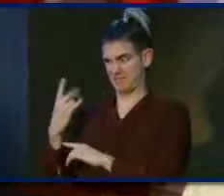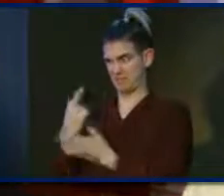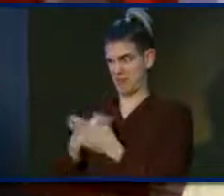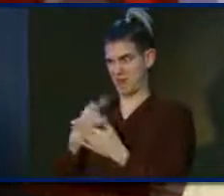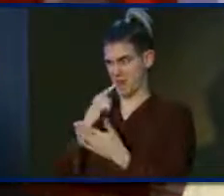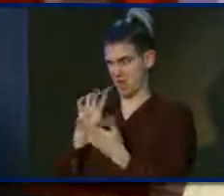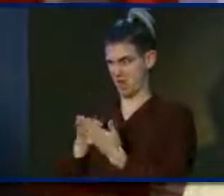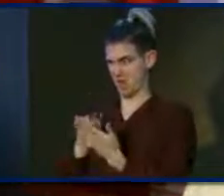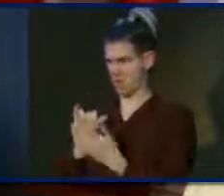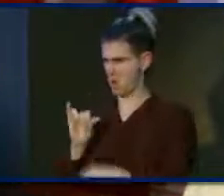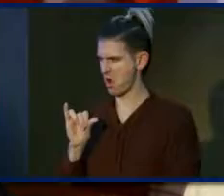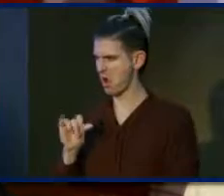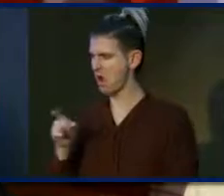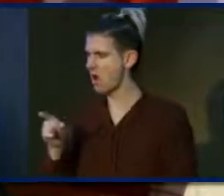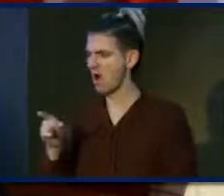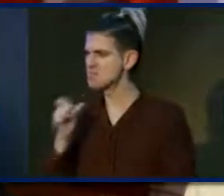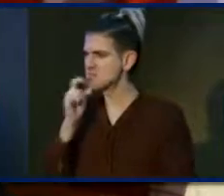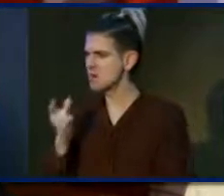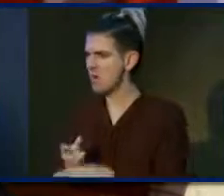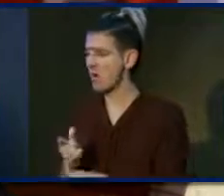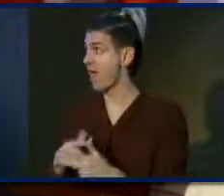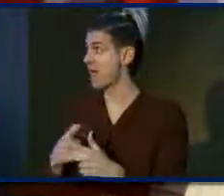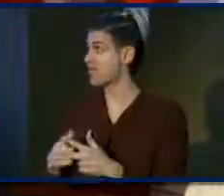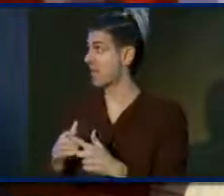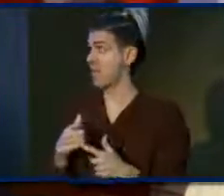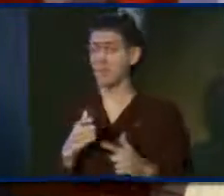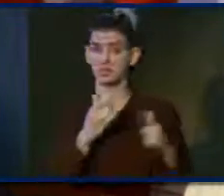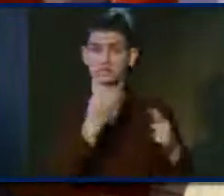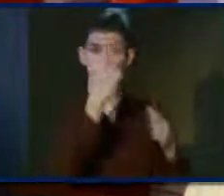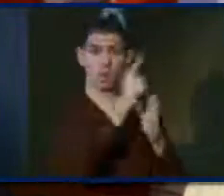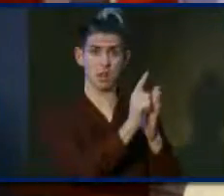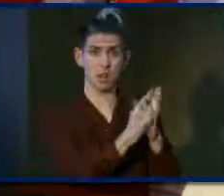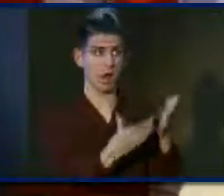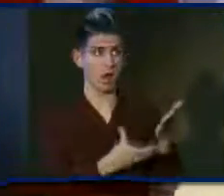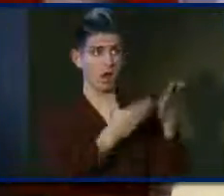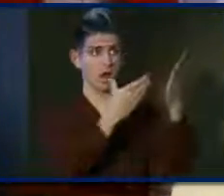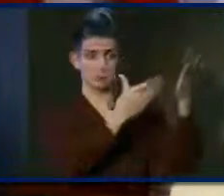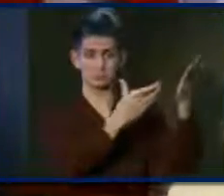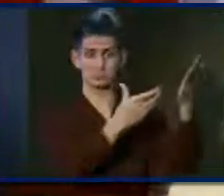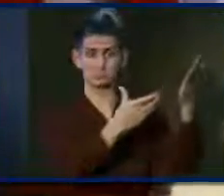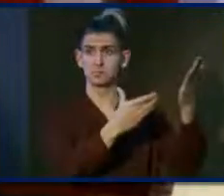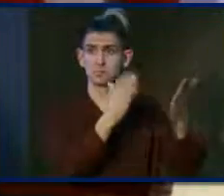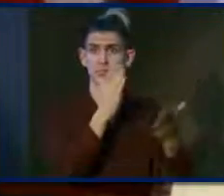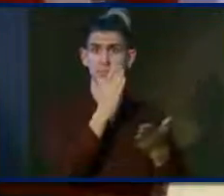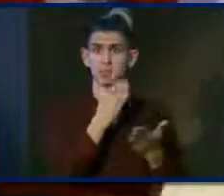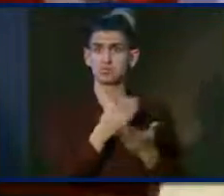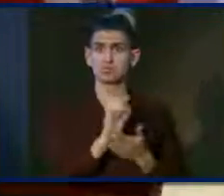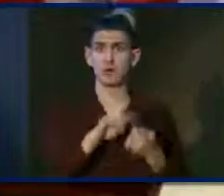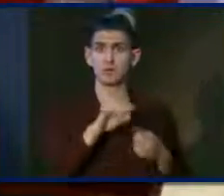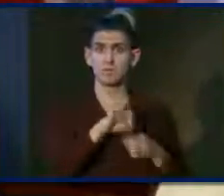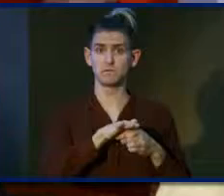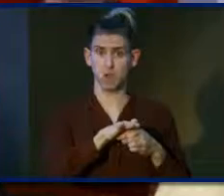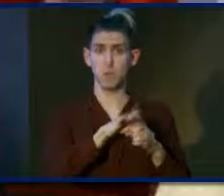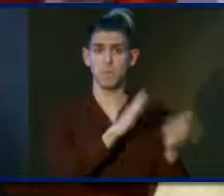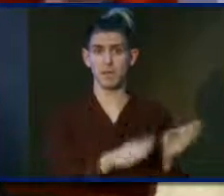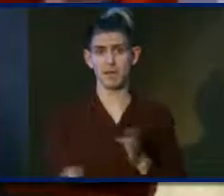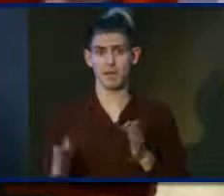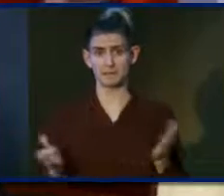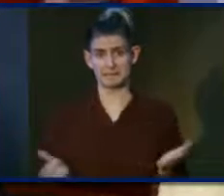this proposal that we jumped on and helped develop the National Popular Vote Plan, which actually was on the ballot here in Colorado last